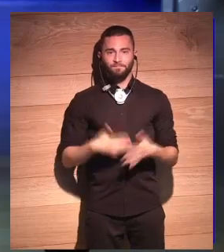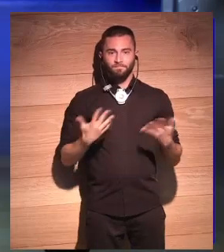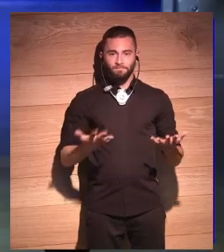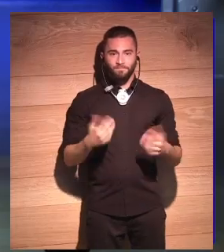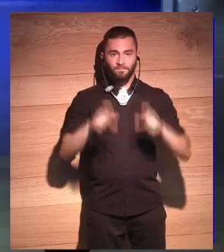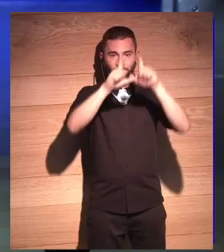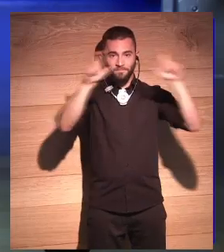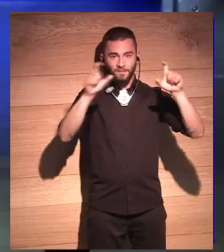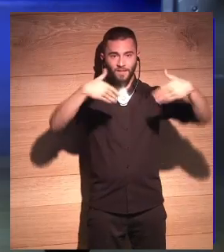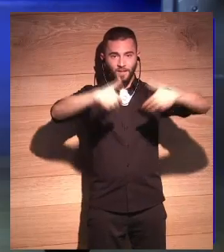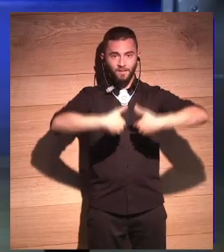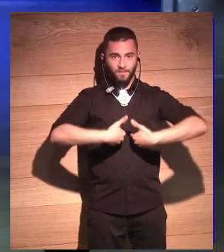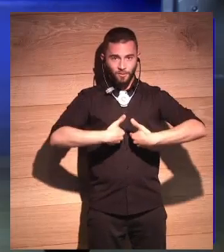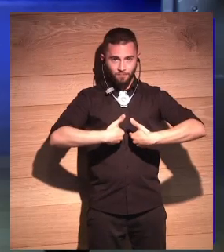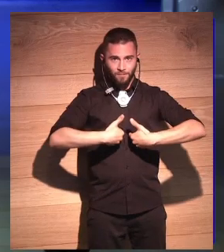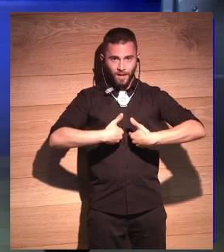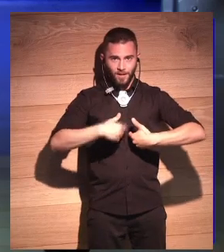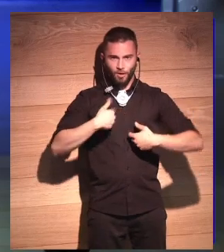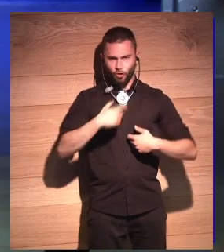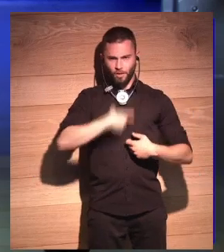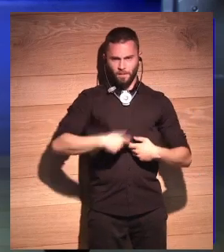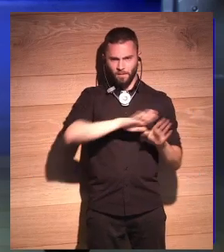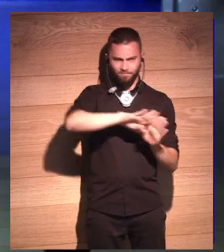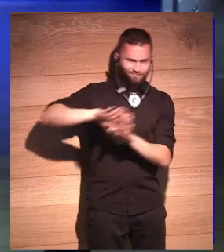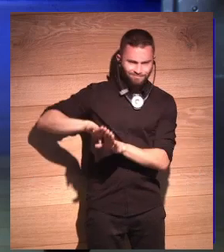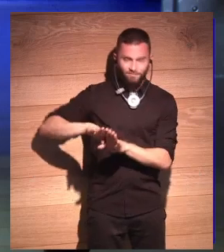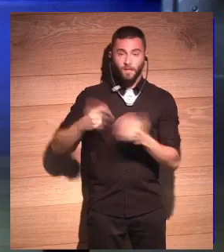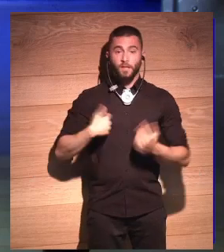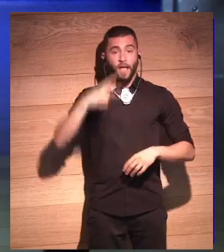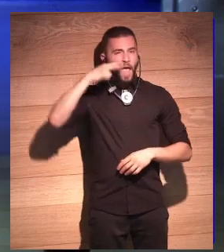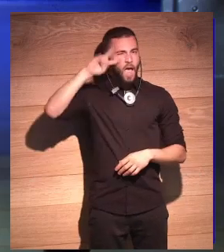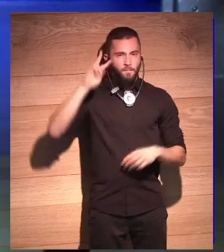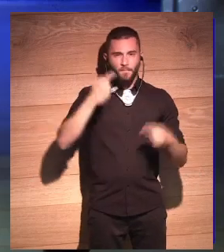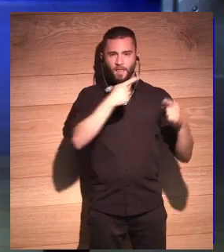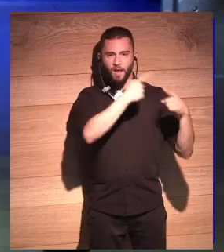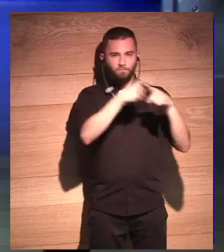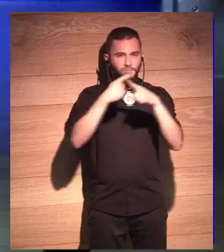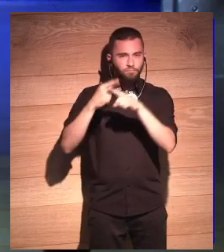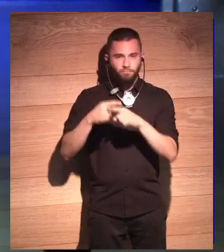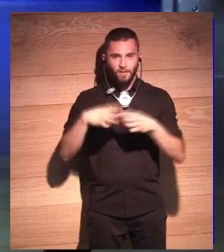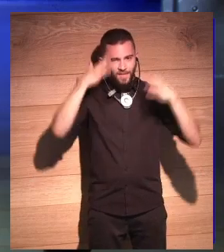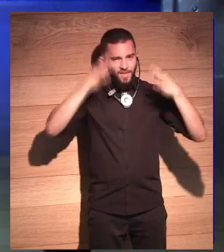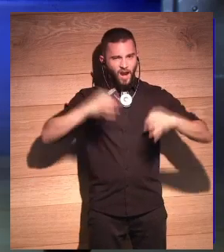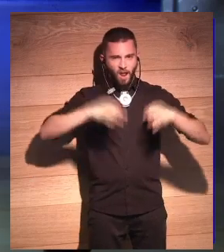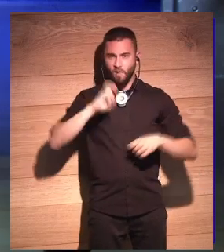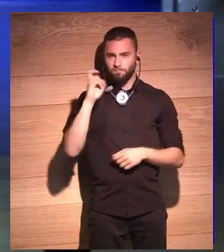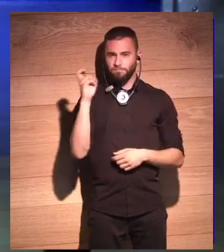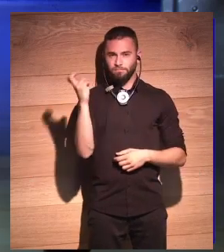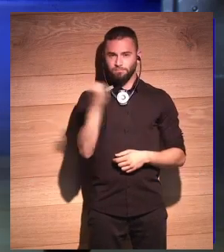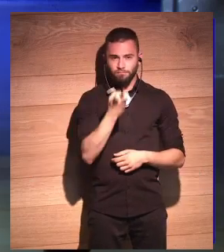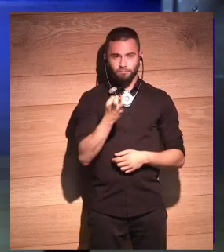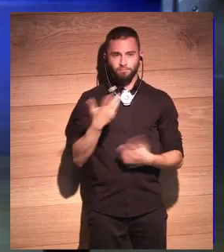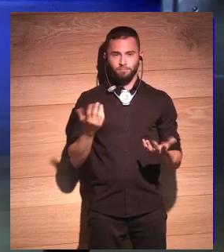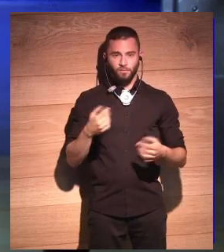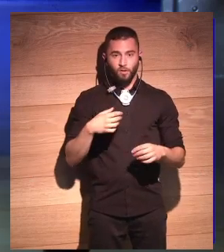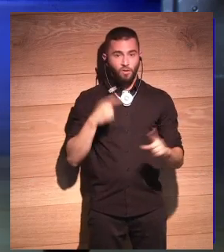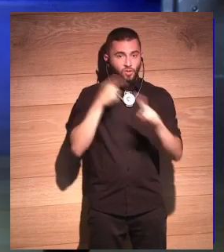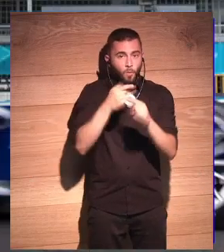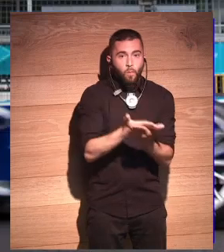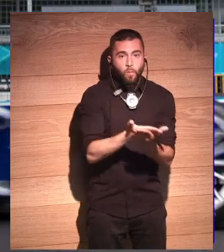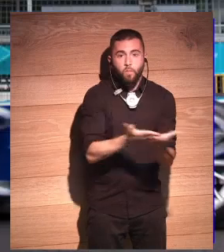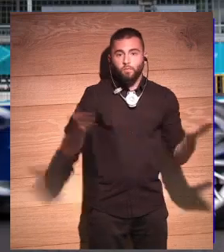me. We make immersive experiences, as I said. We produce them for every medium going. And I'm going to talk you through a couple of the